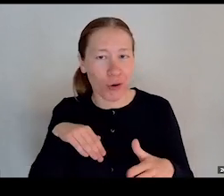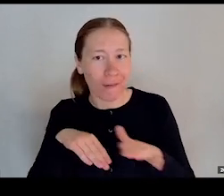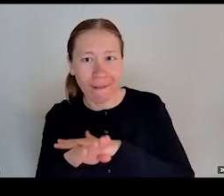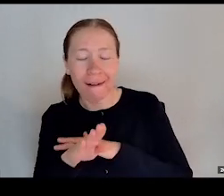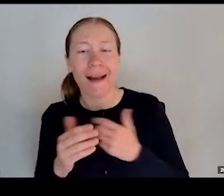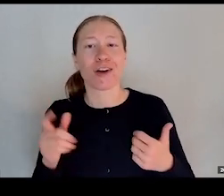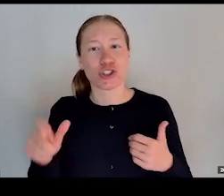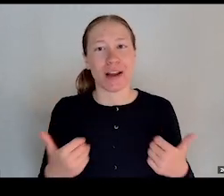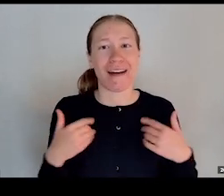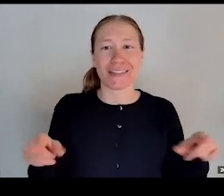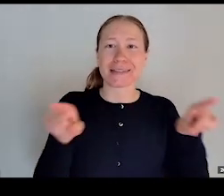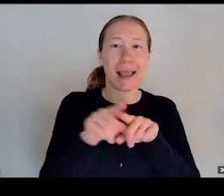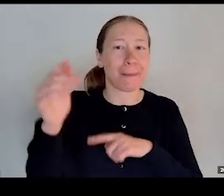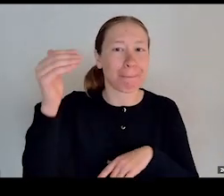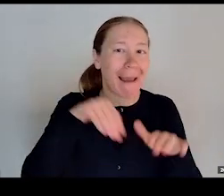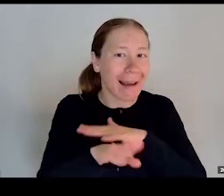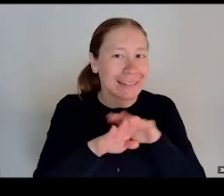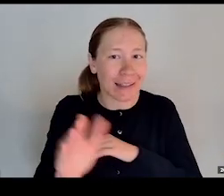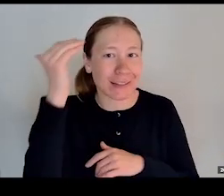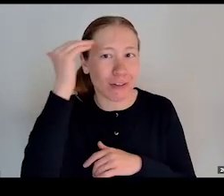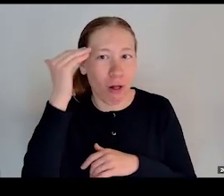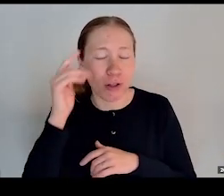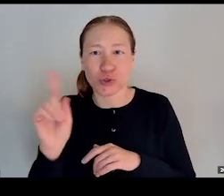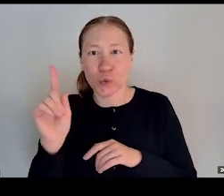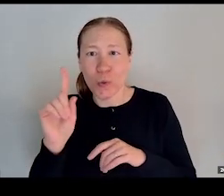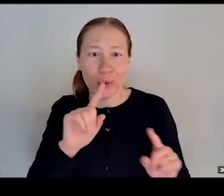access and knowledge of where the event is being held and how to get there.